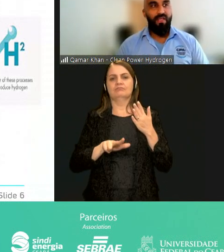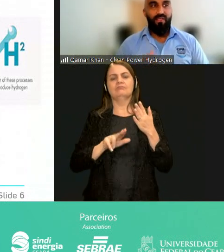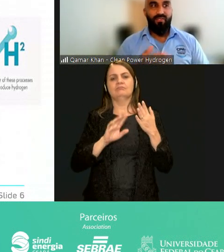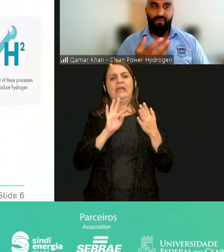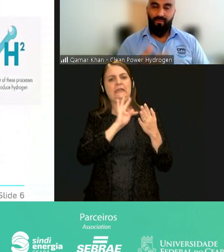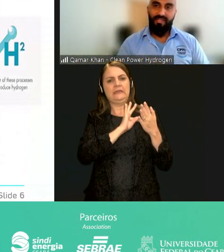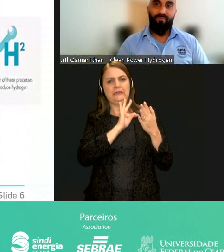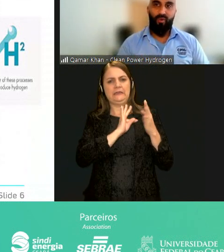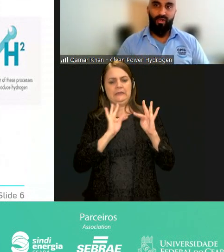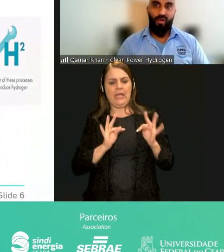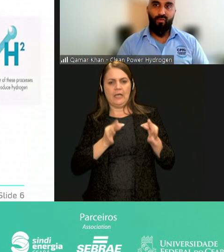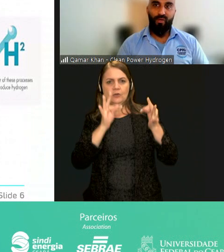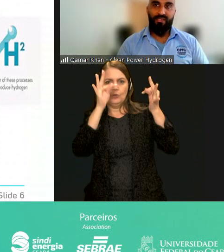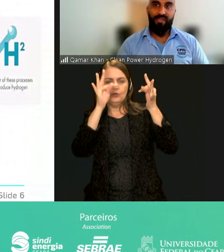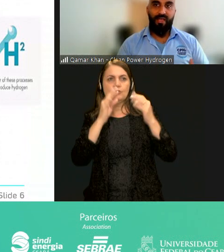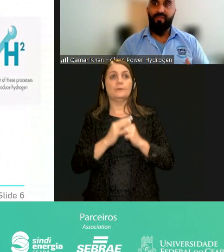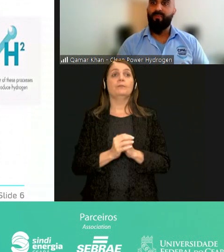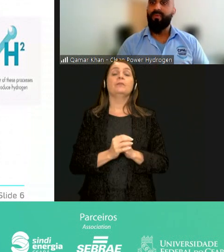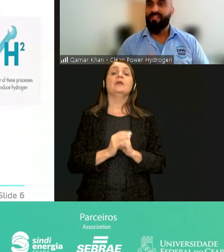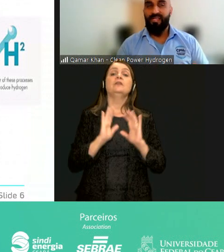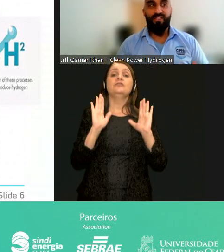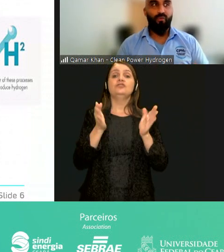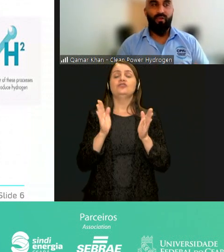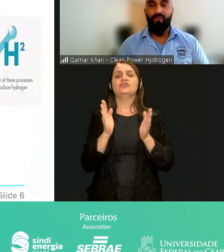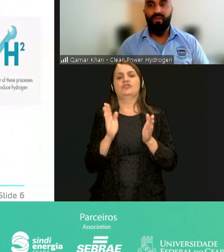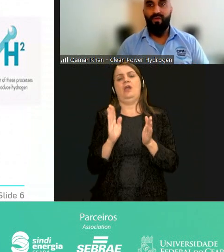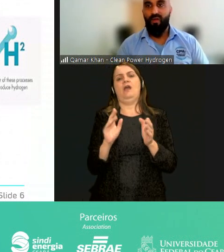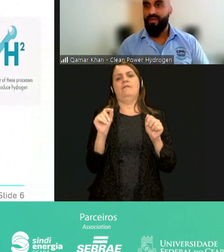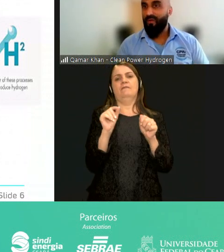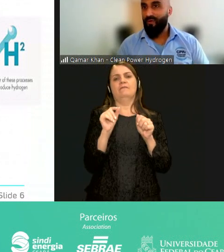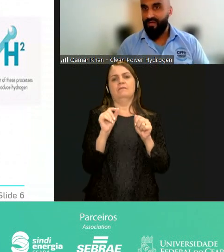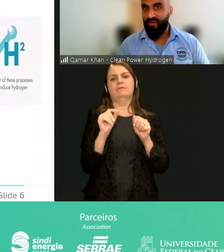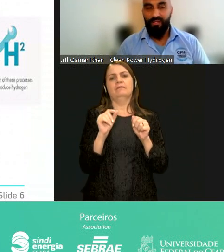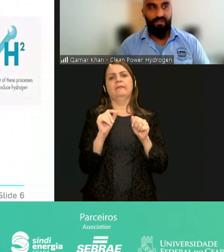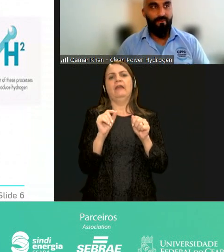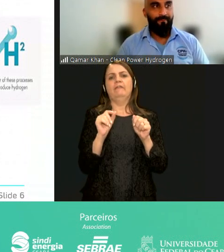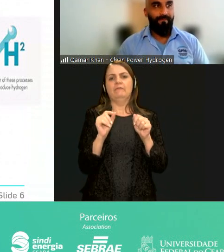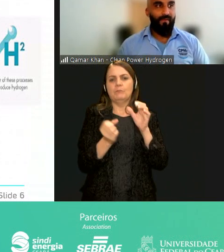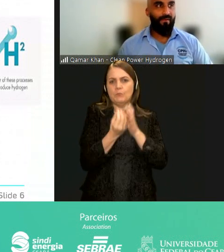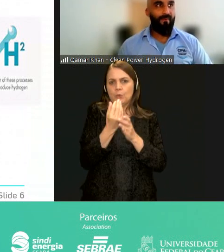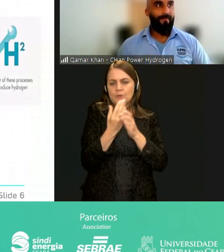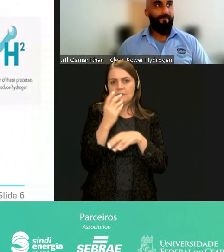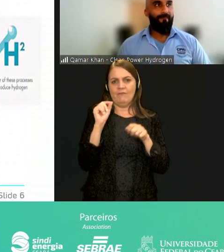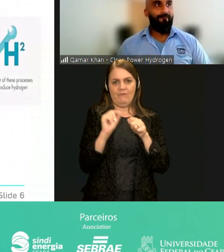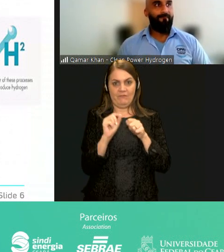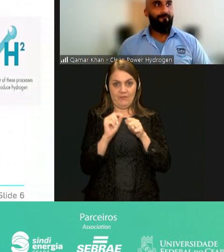electrolyzer. So from this point onwards, the presentation will be around our technology.